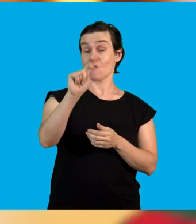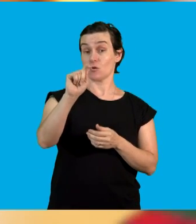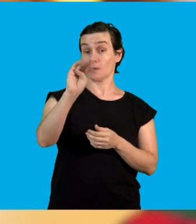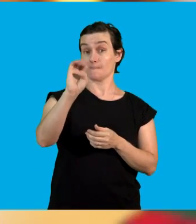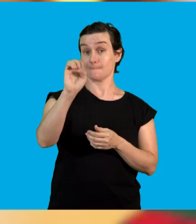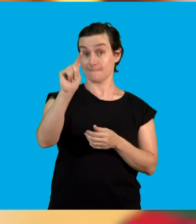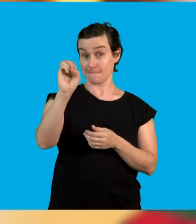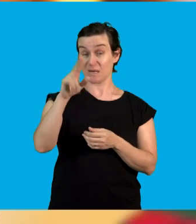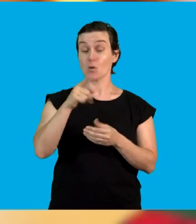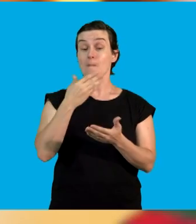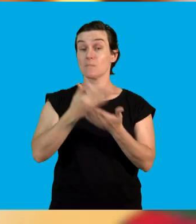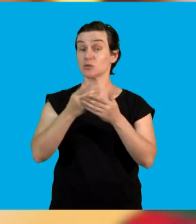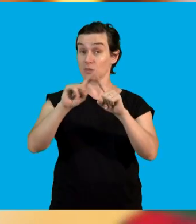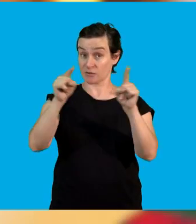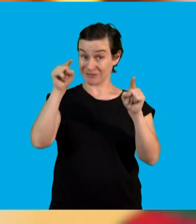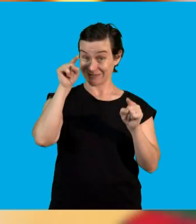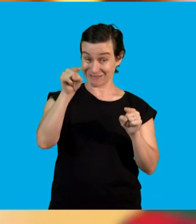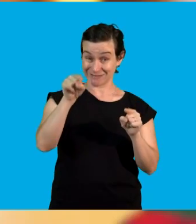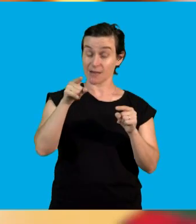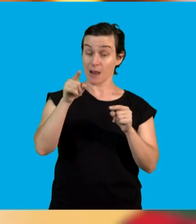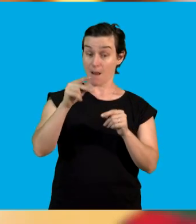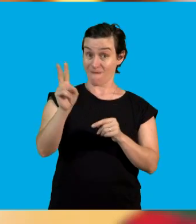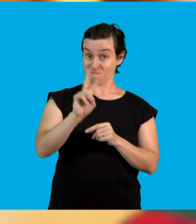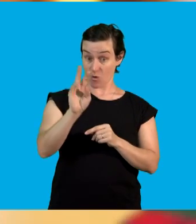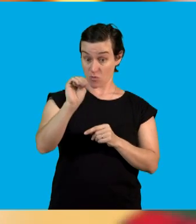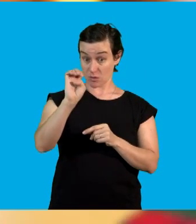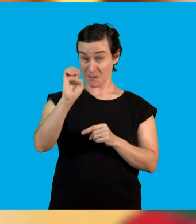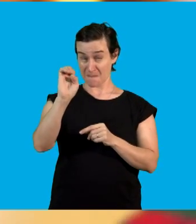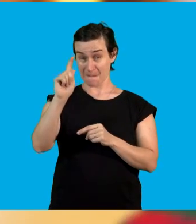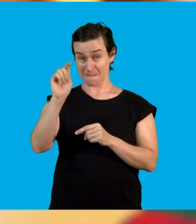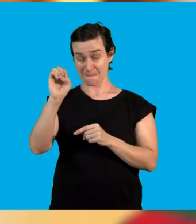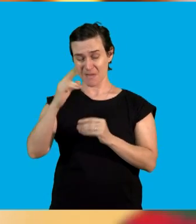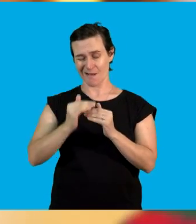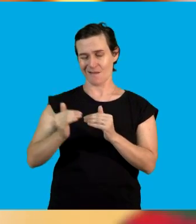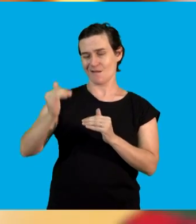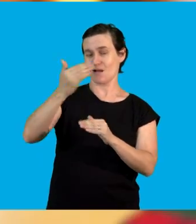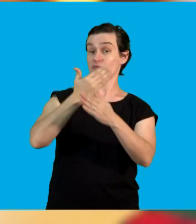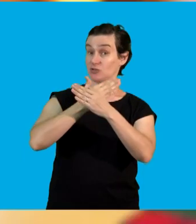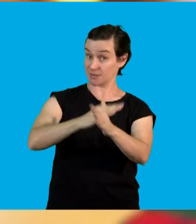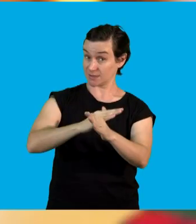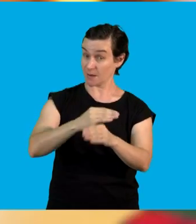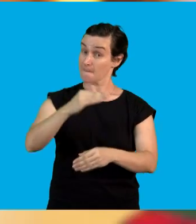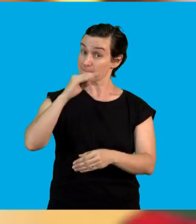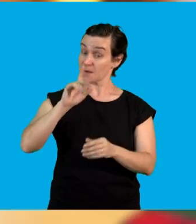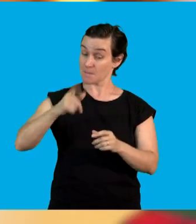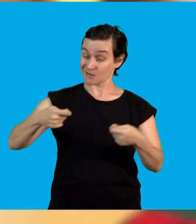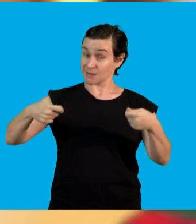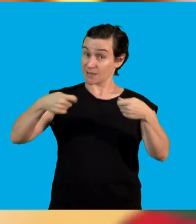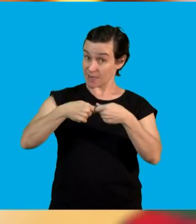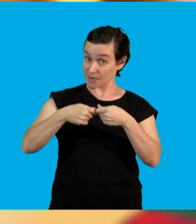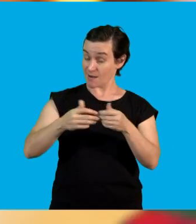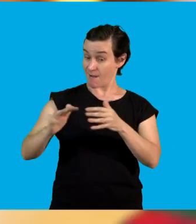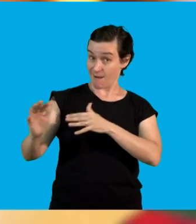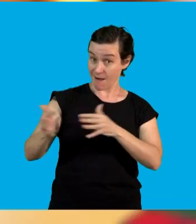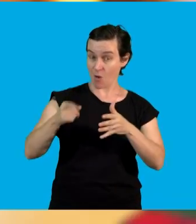the device that we are using, we should know that it has a high resistance, so therefore when it is connected to measure that energy between